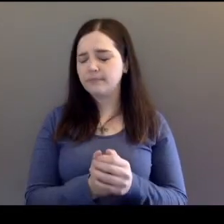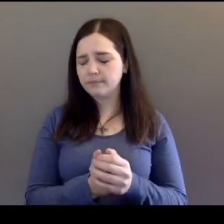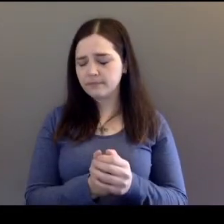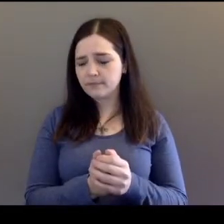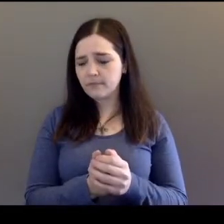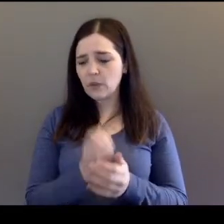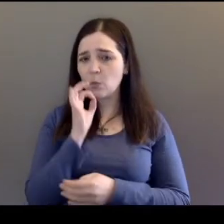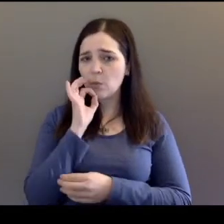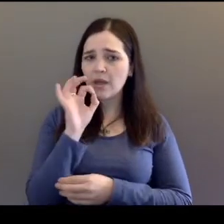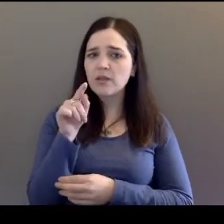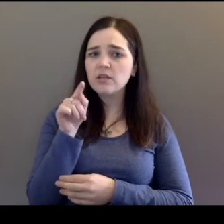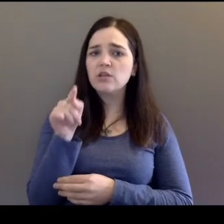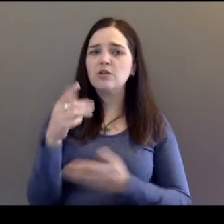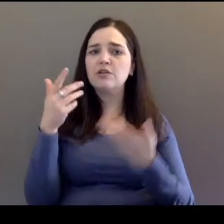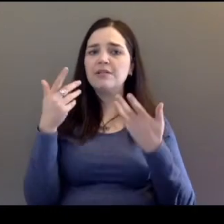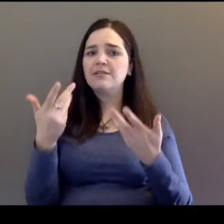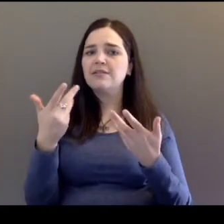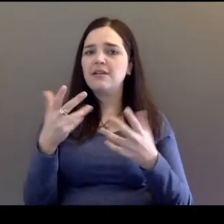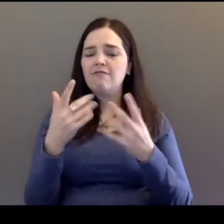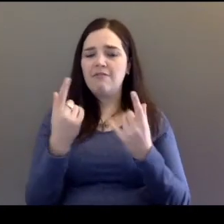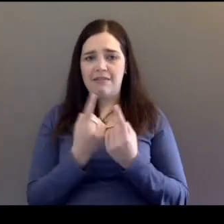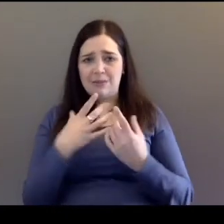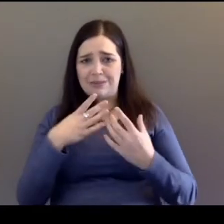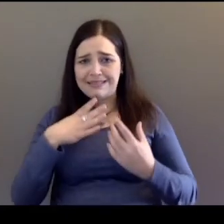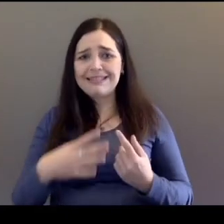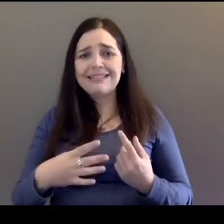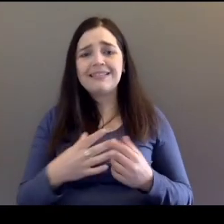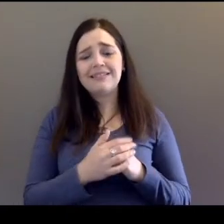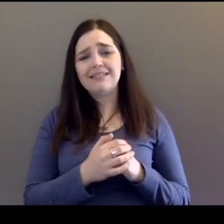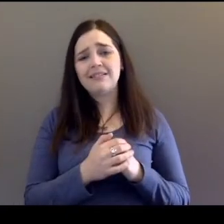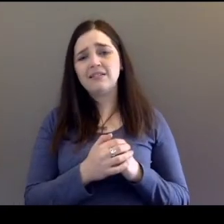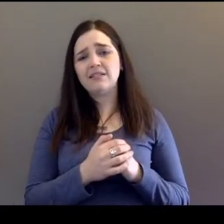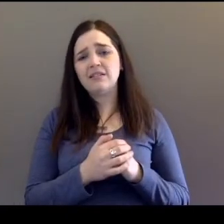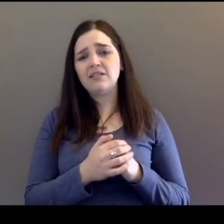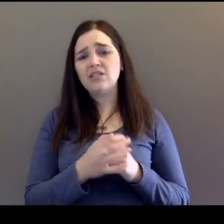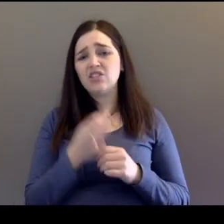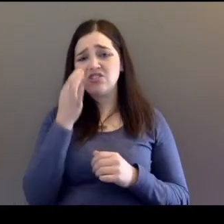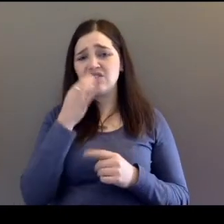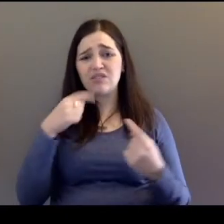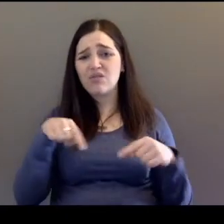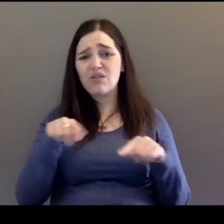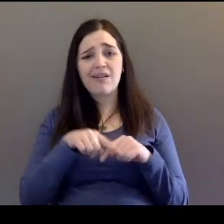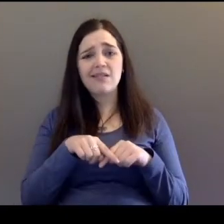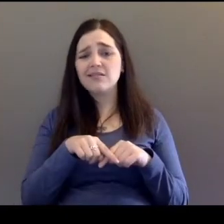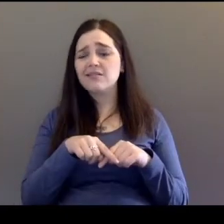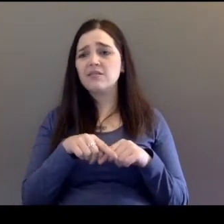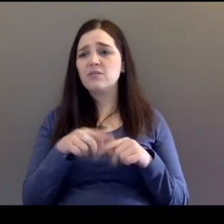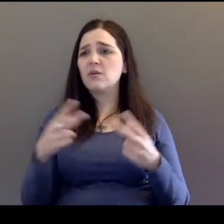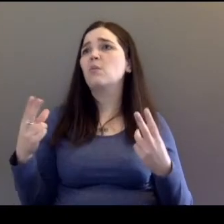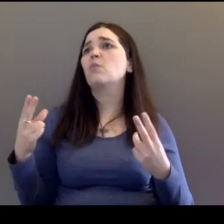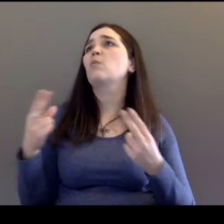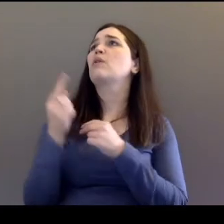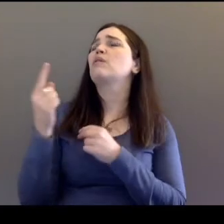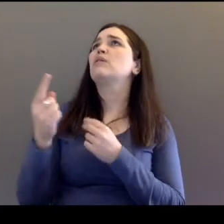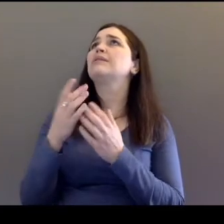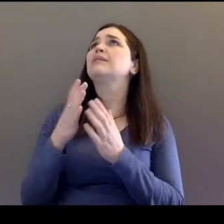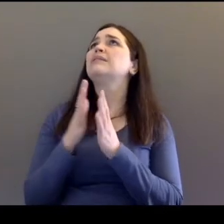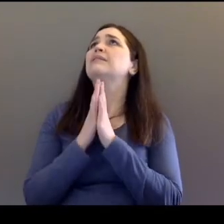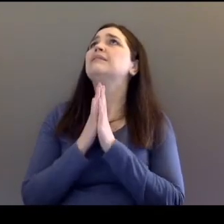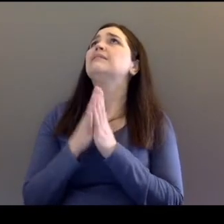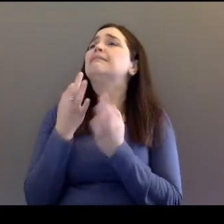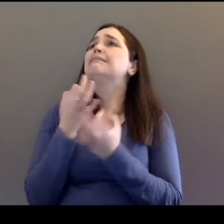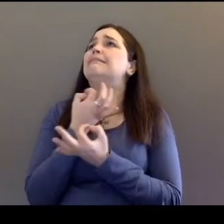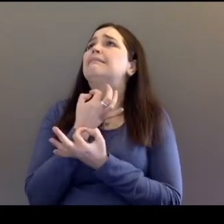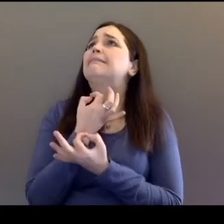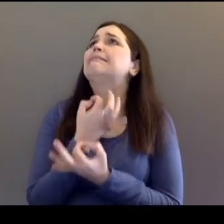We ask you today for the things that we need. The things that are just for us. We come with you with that desire for normality,